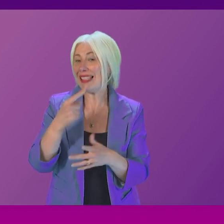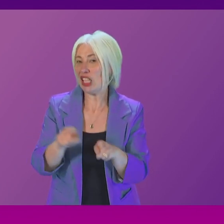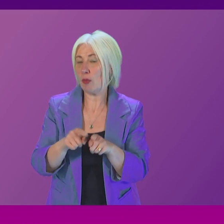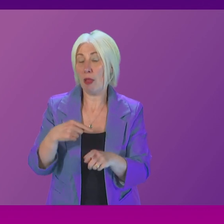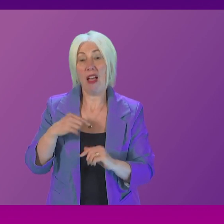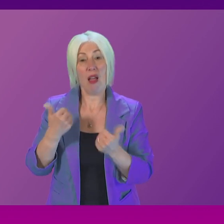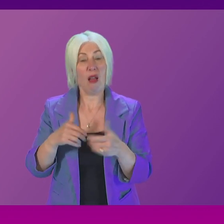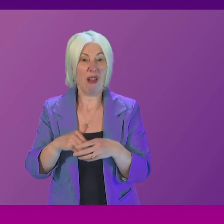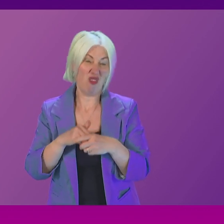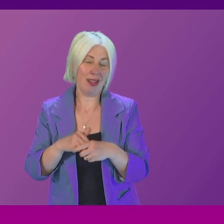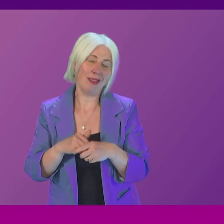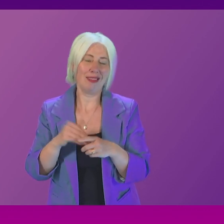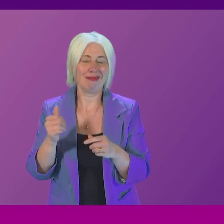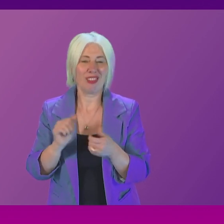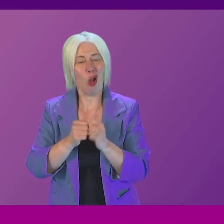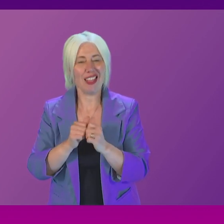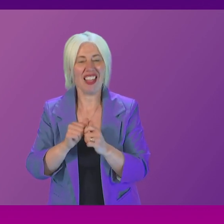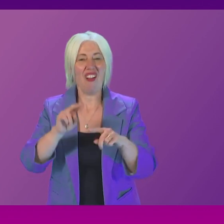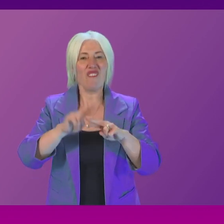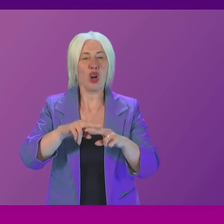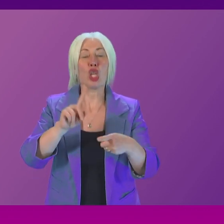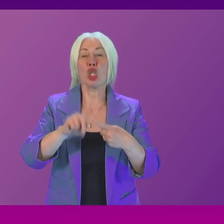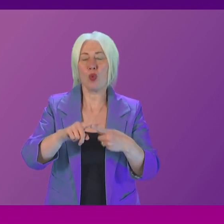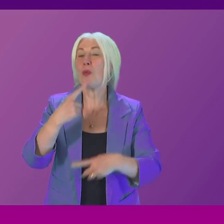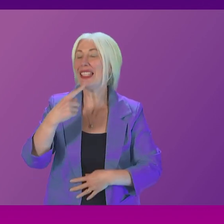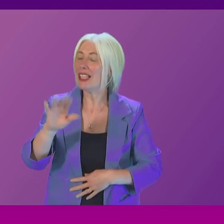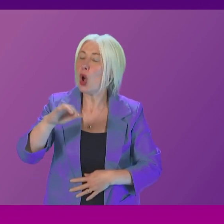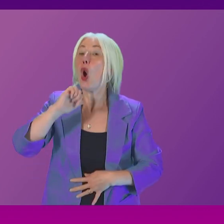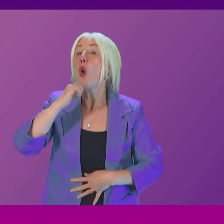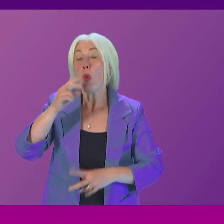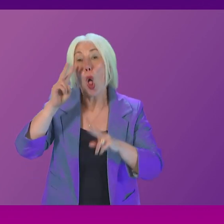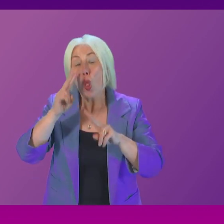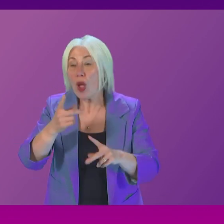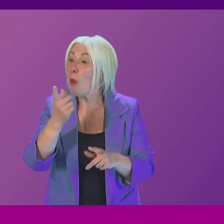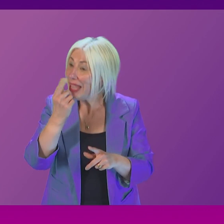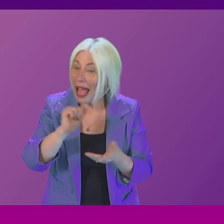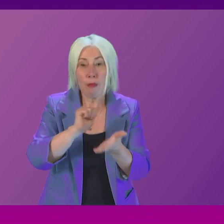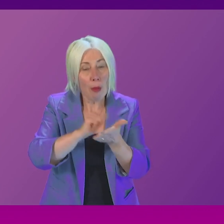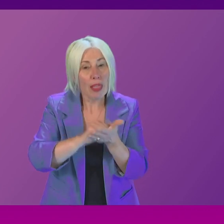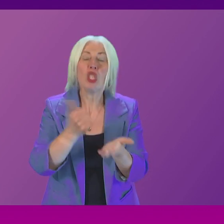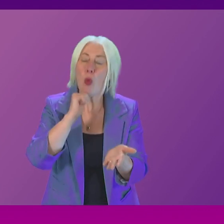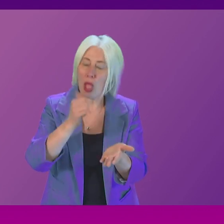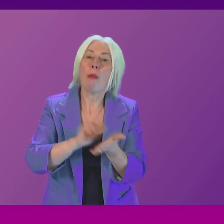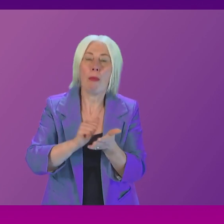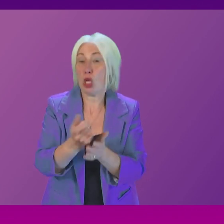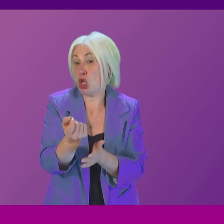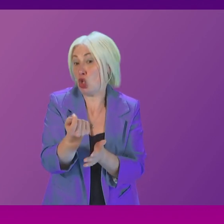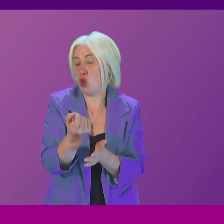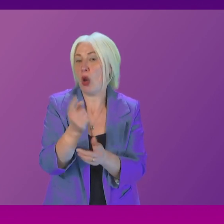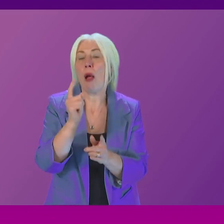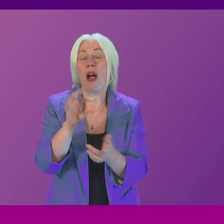colleague Fergus Hewing, that we will look to see what we can publish and publish imminently. But the point about the deposit return scheme, of